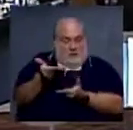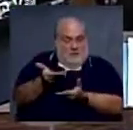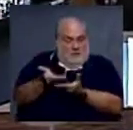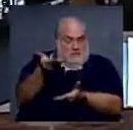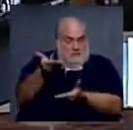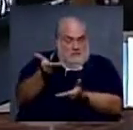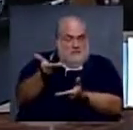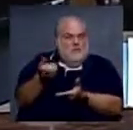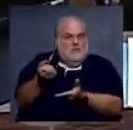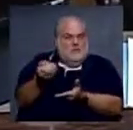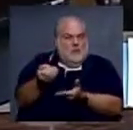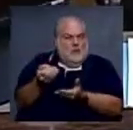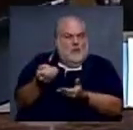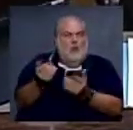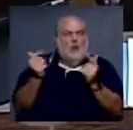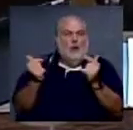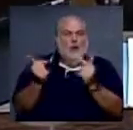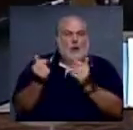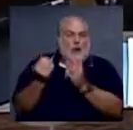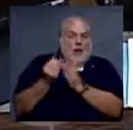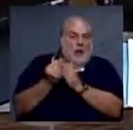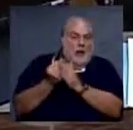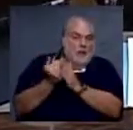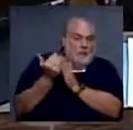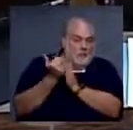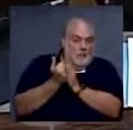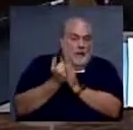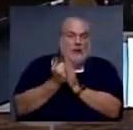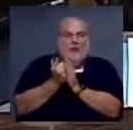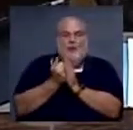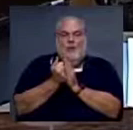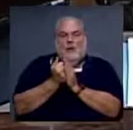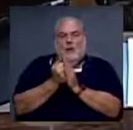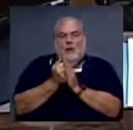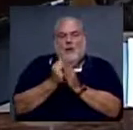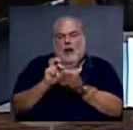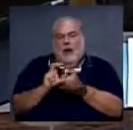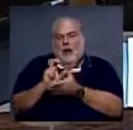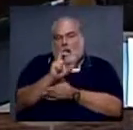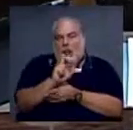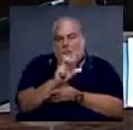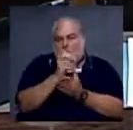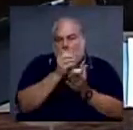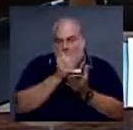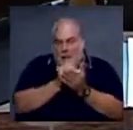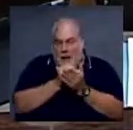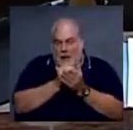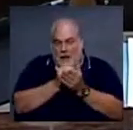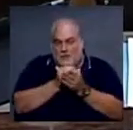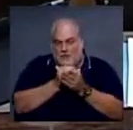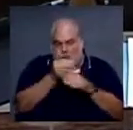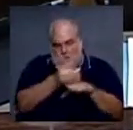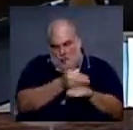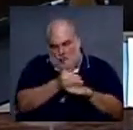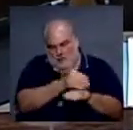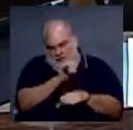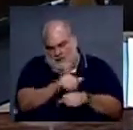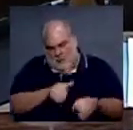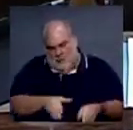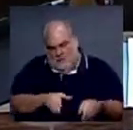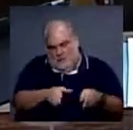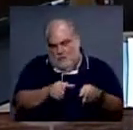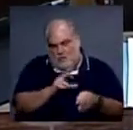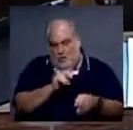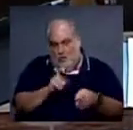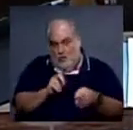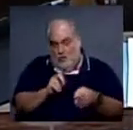our bond funds, then funding can be allocated to address Bowman Road, because